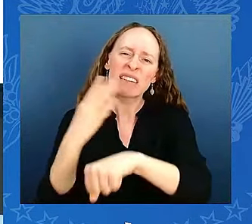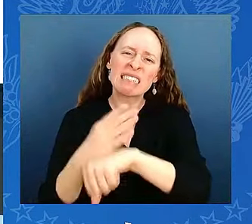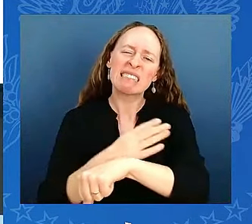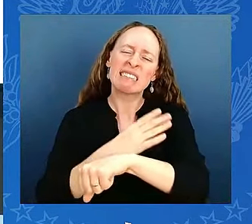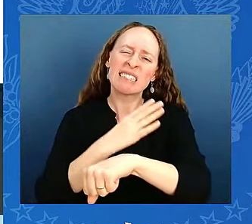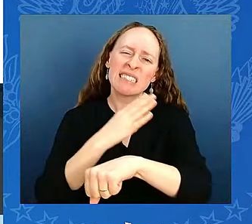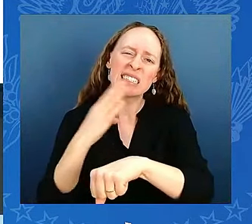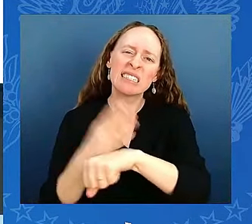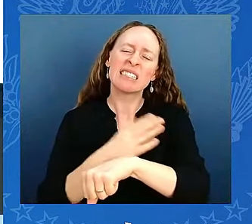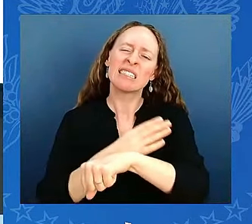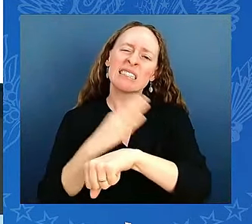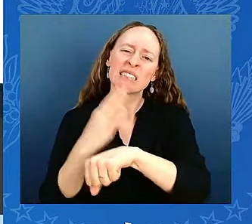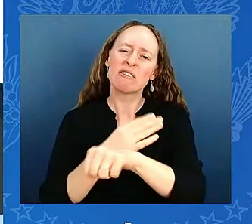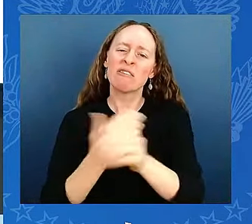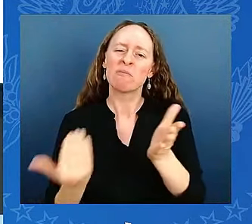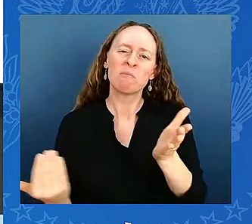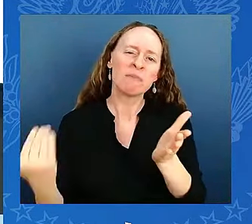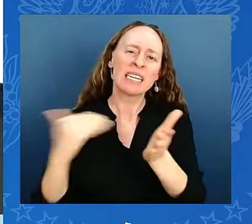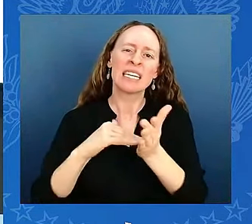person in Western North Carolina,